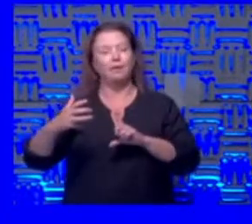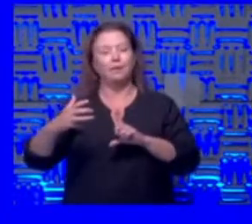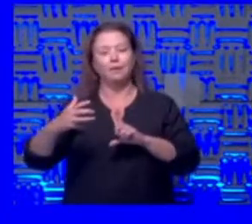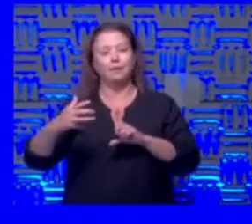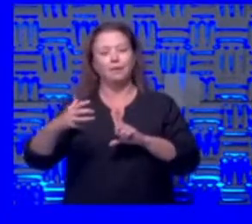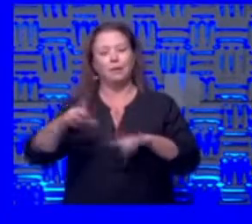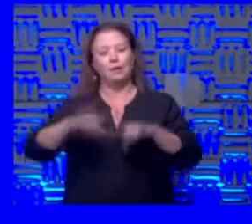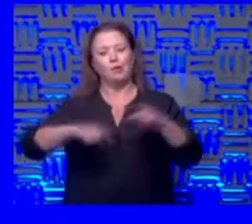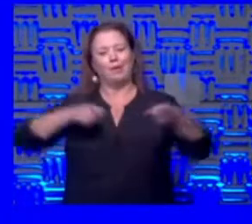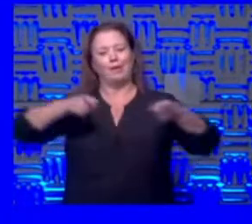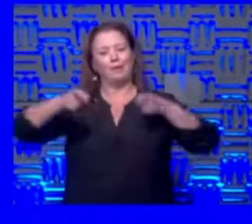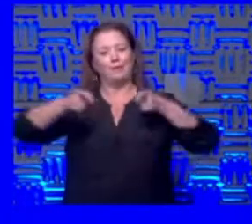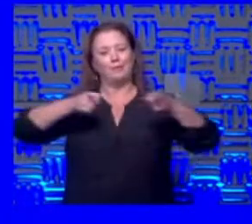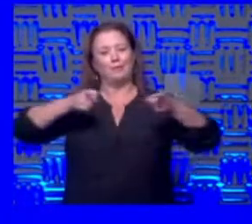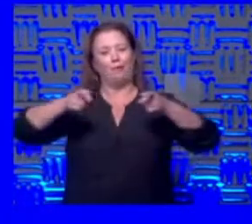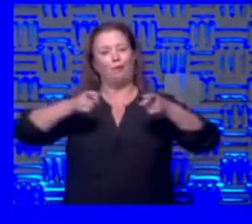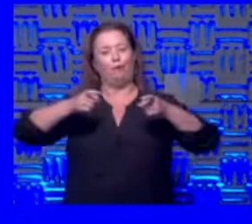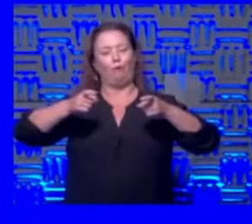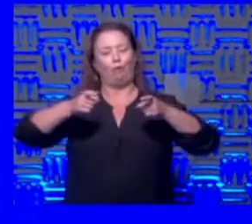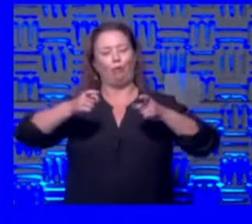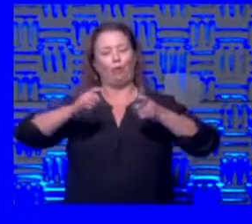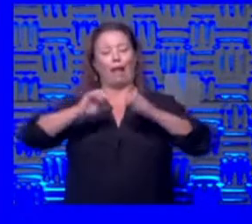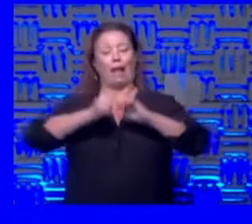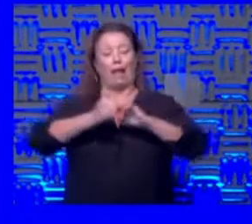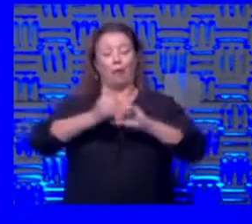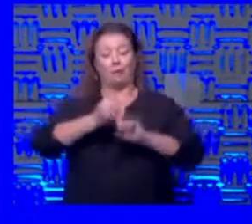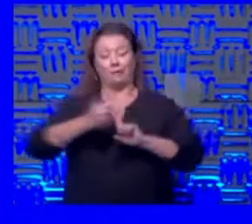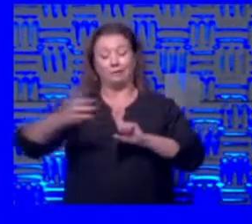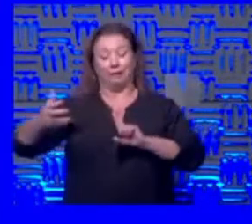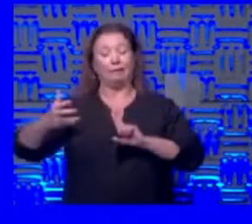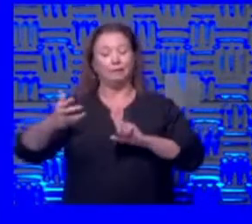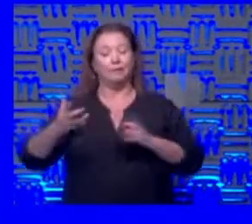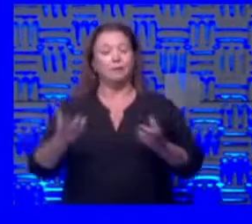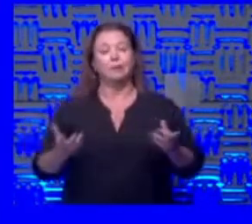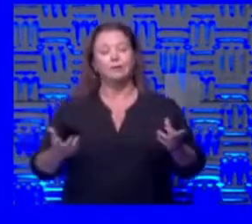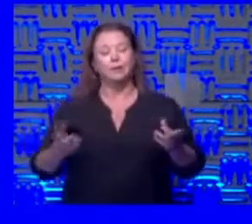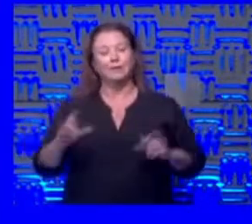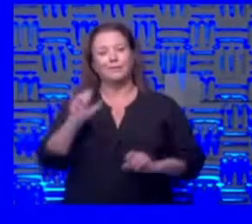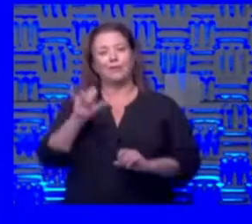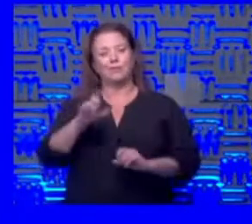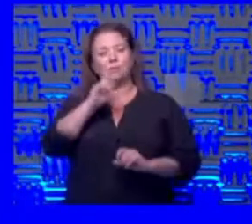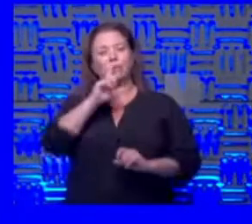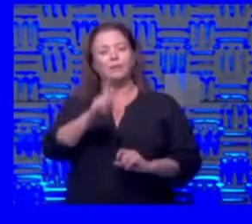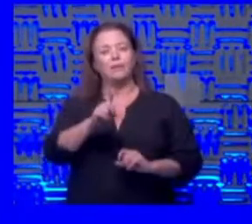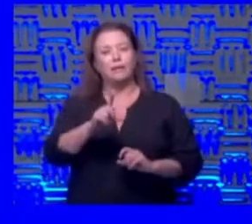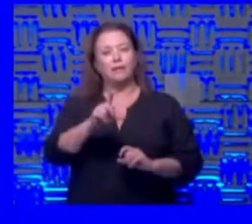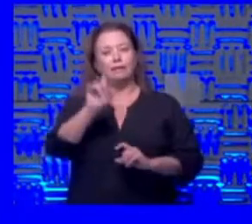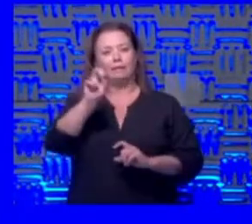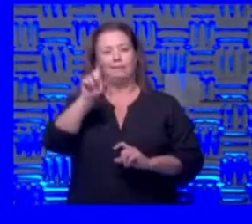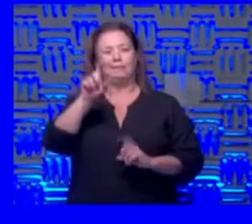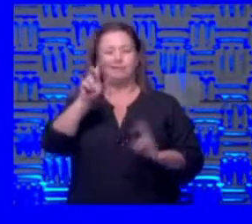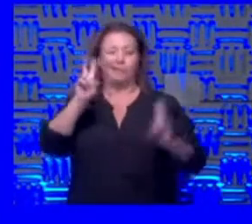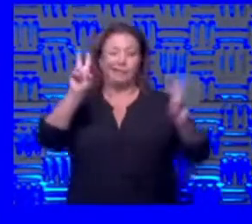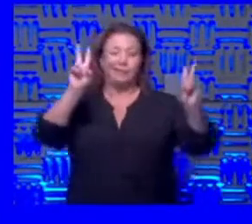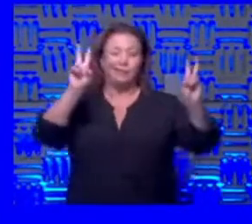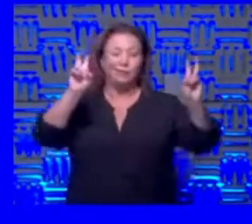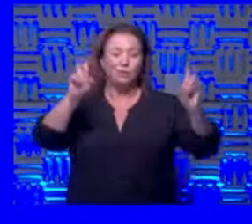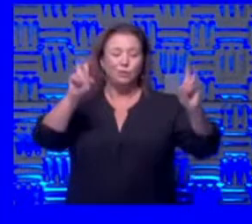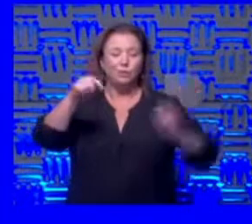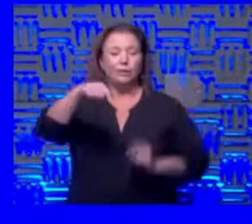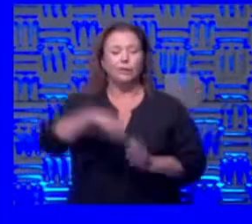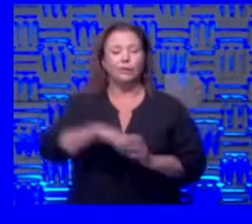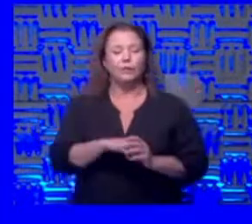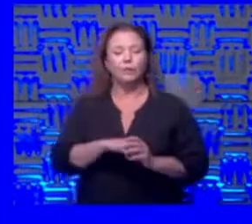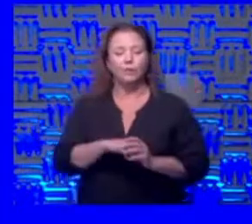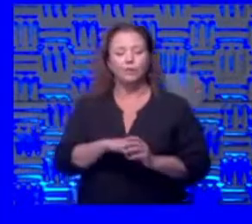over who that bubble expands with and to what extent. And so that's really the big issue here. And that's why